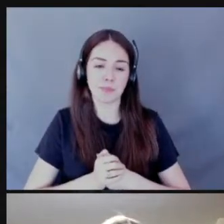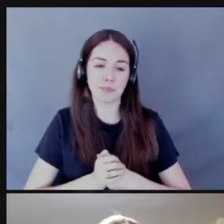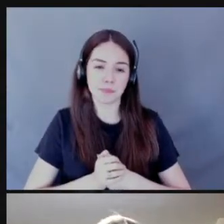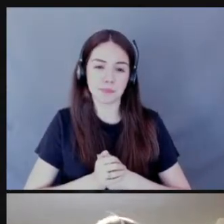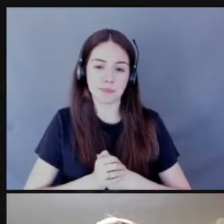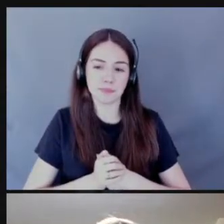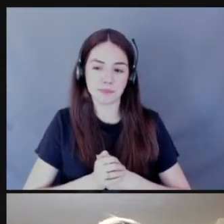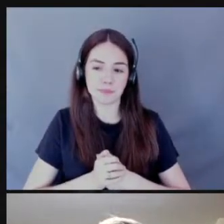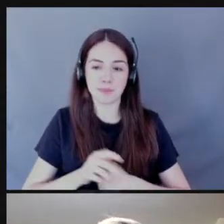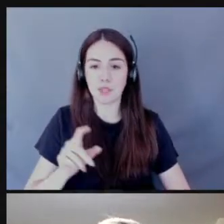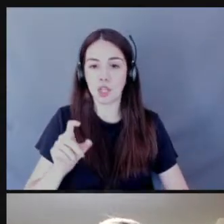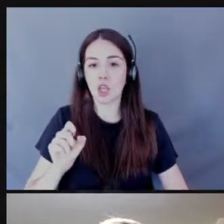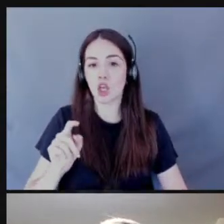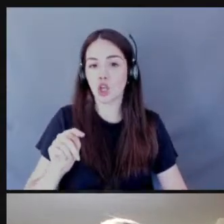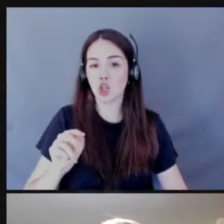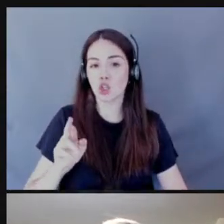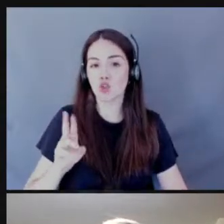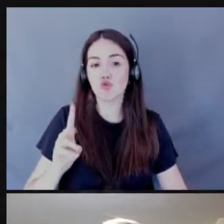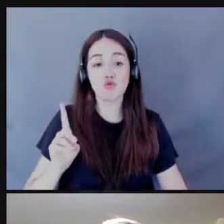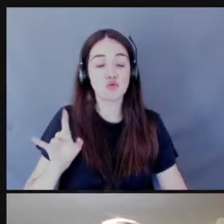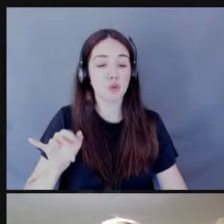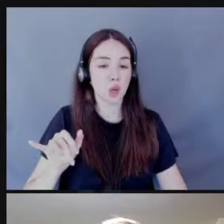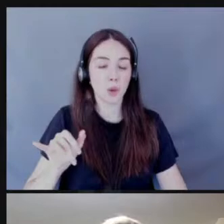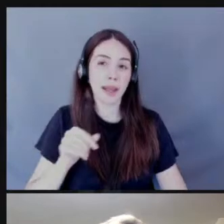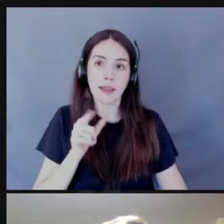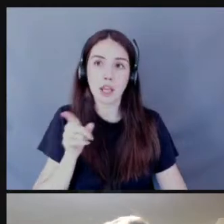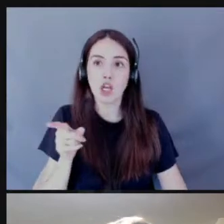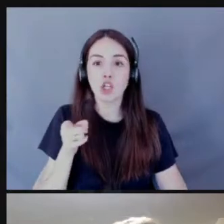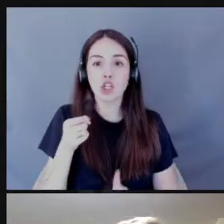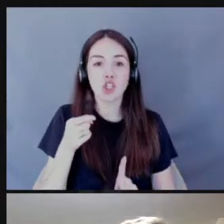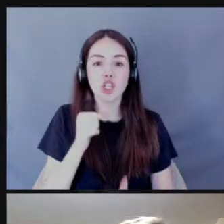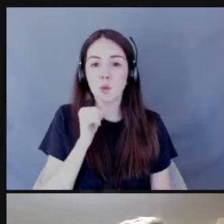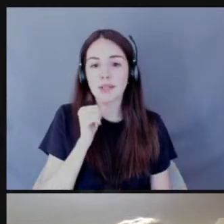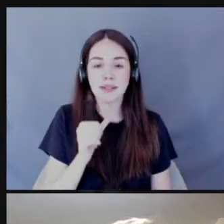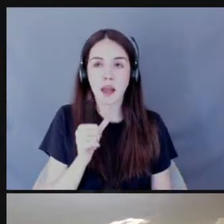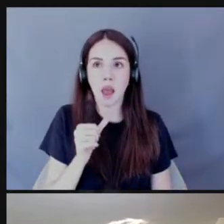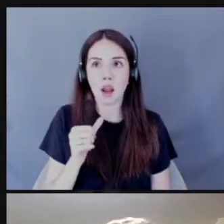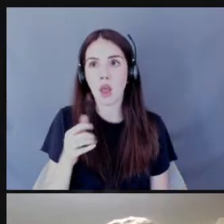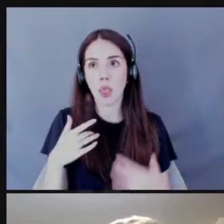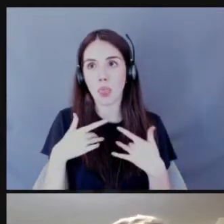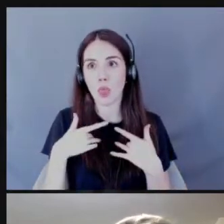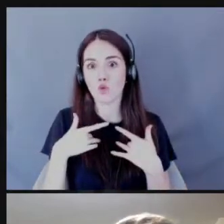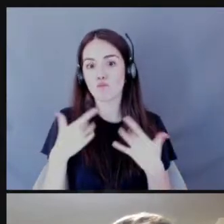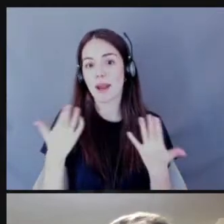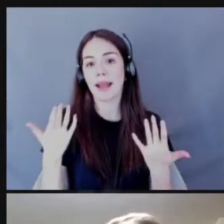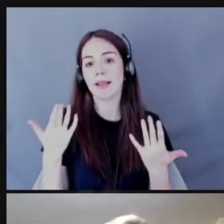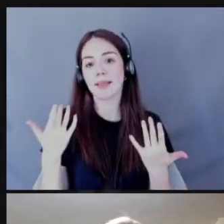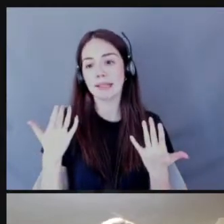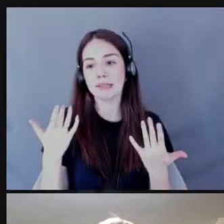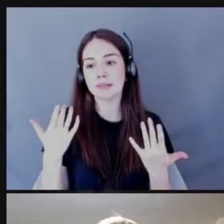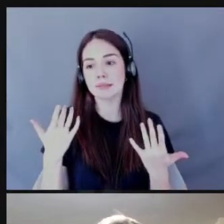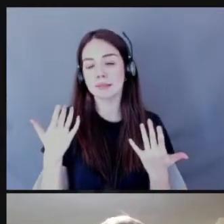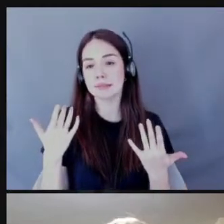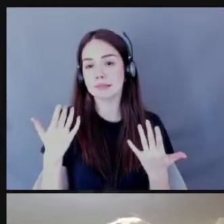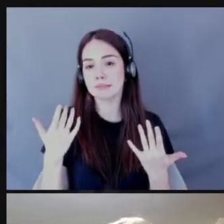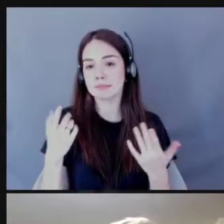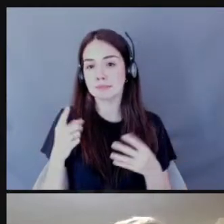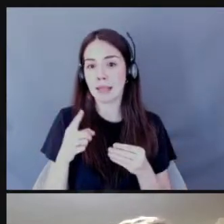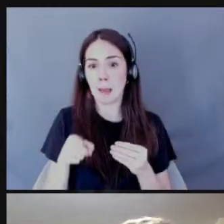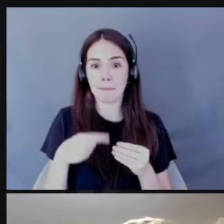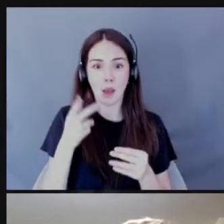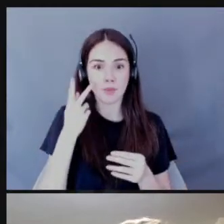Trudy was not entirely thrilled about the possibility of having seen this monster.